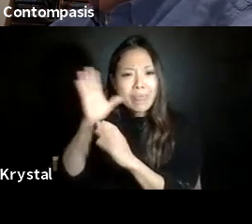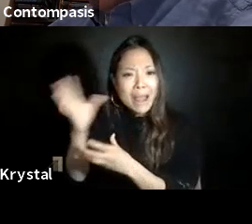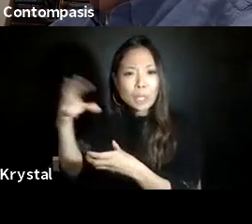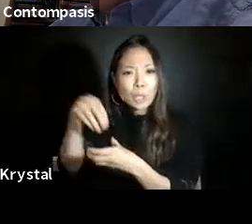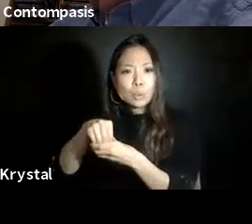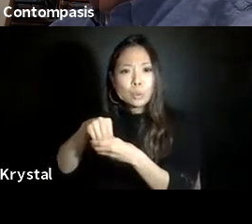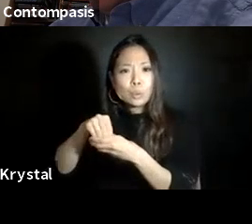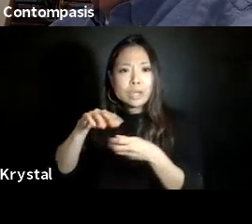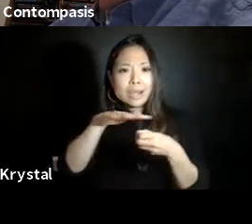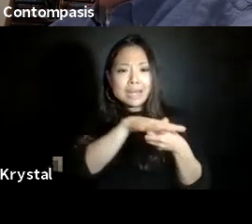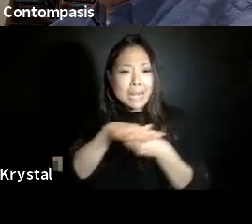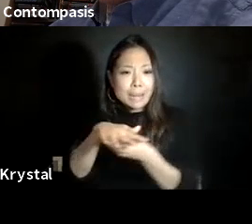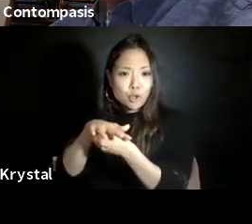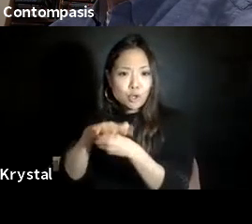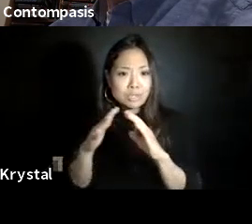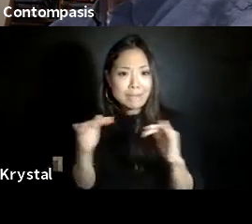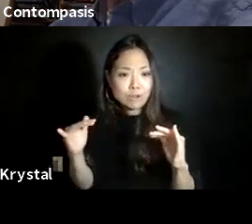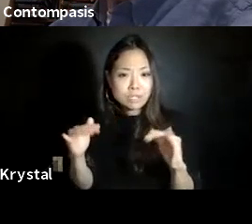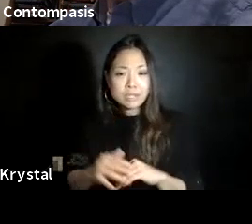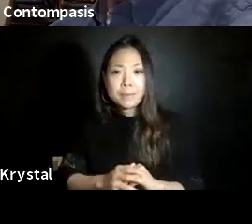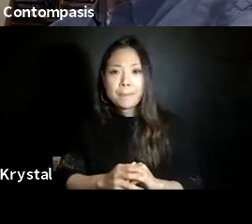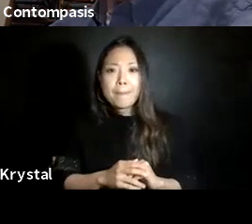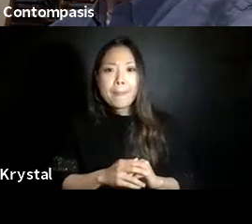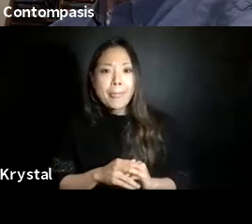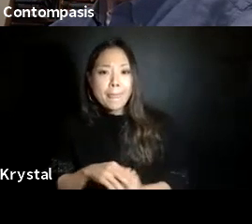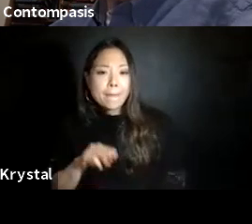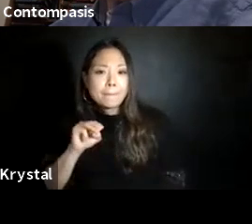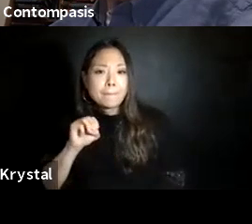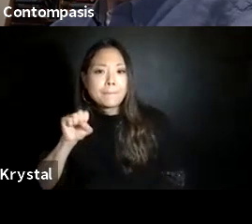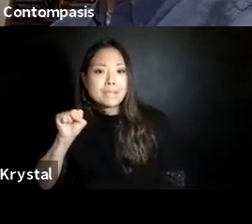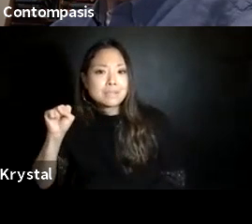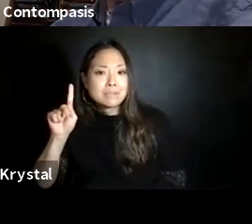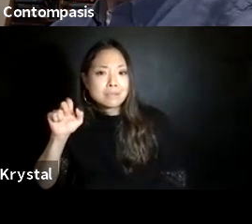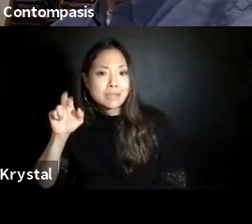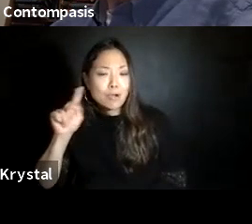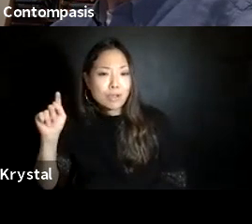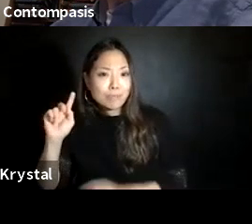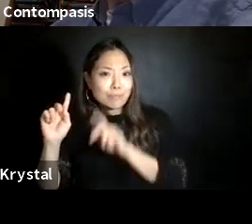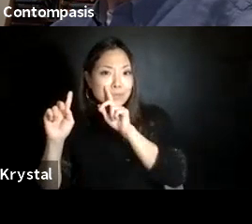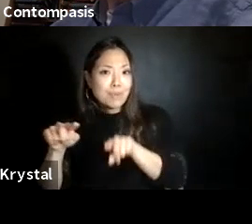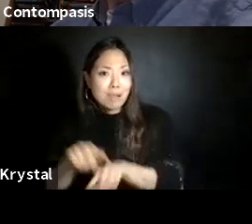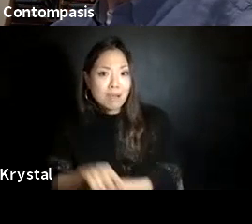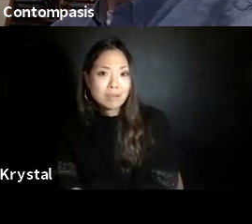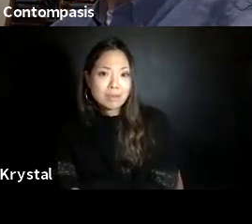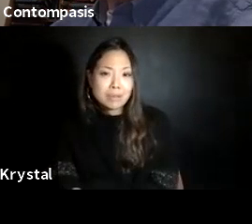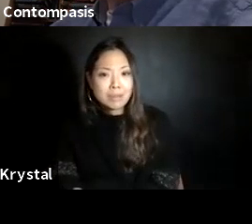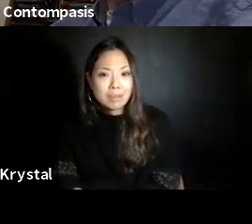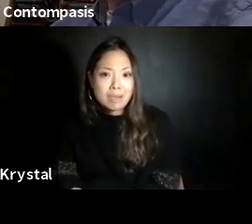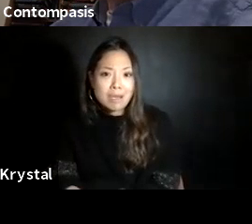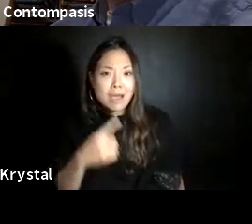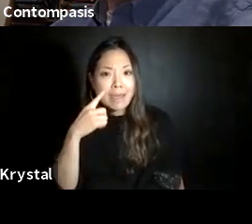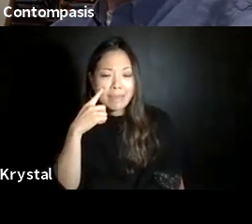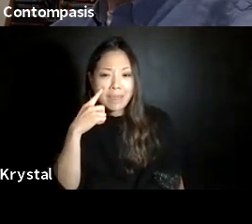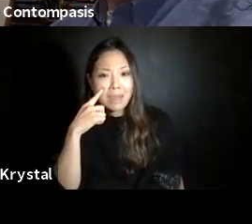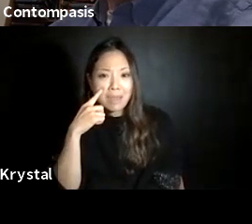It wouldn't, would it? I think if it were by, no, I mean, I mean, I think it would have to be